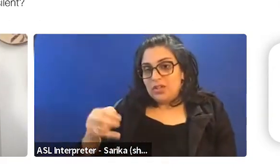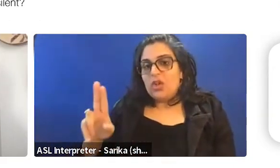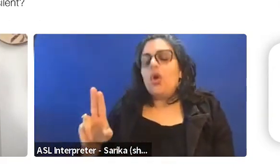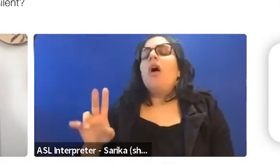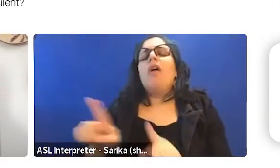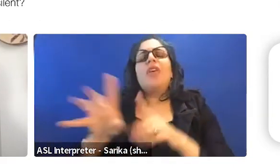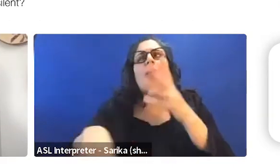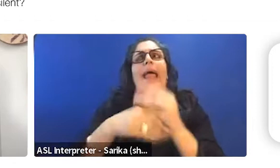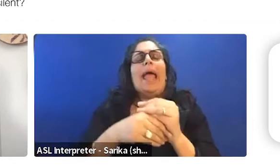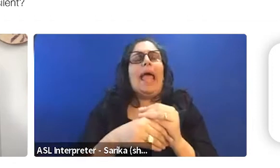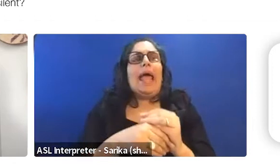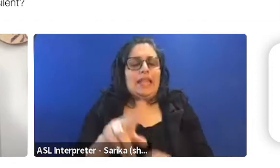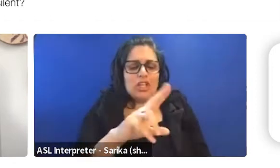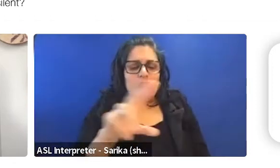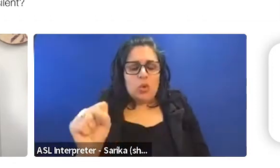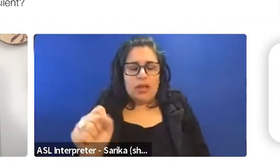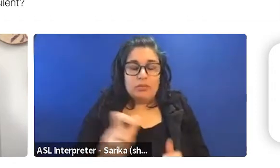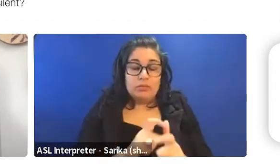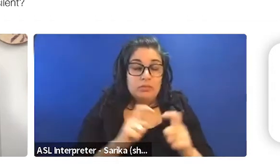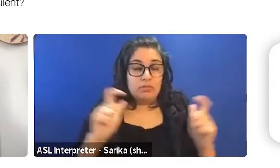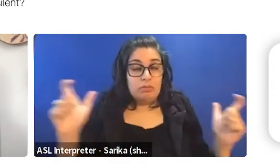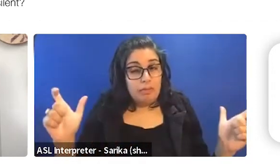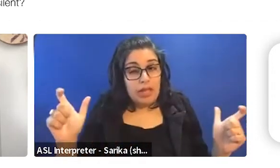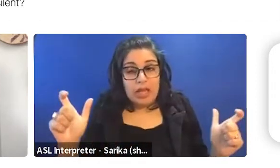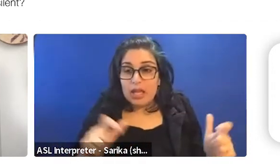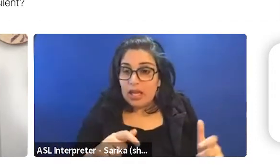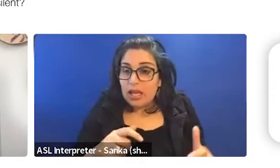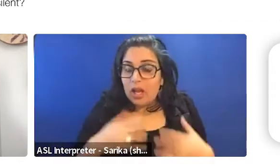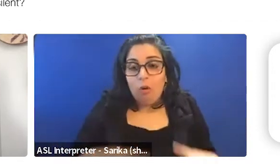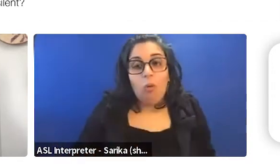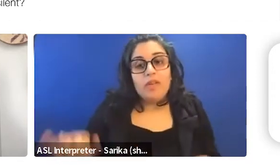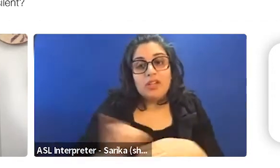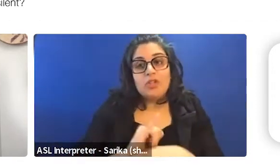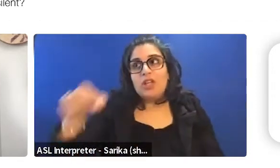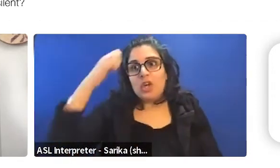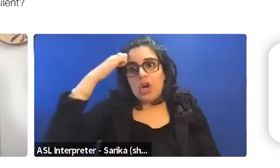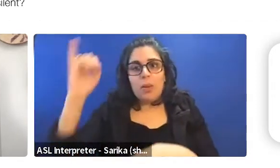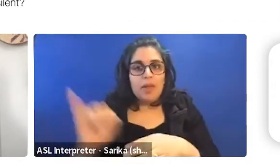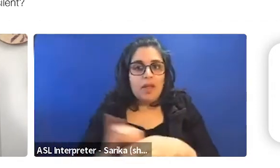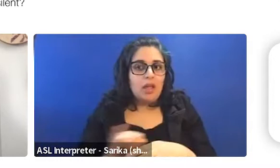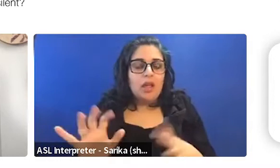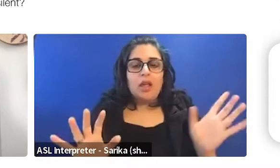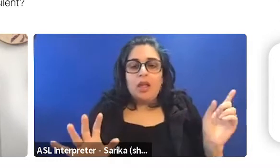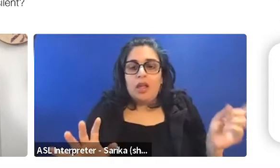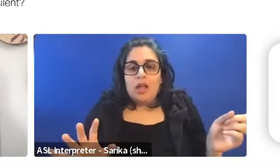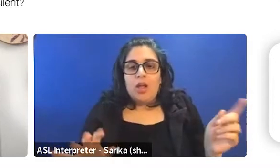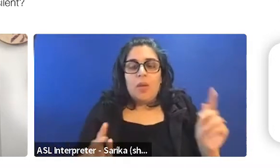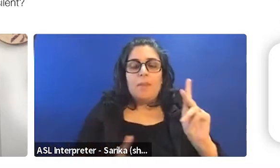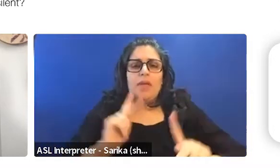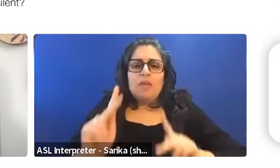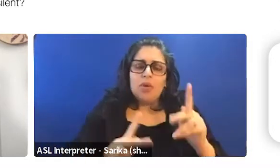huge imperial power, huge fashion industry, and Europe, there are also ways that people can create pressure for